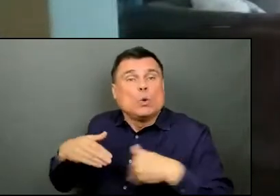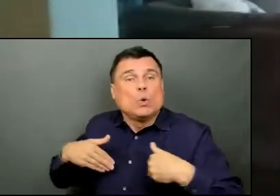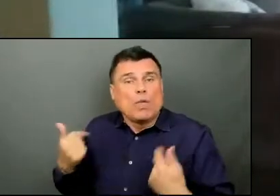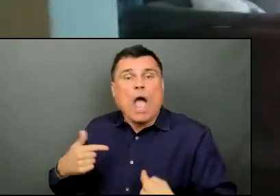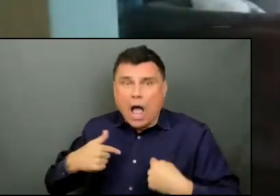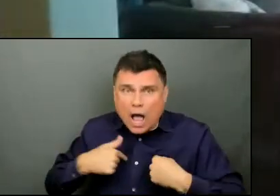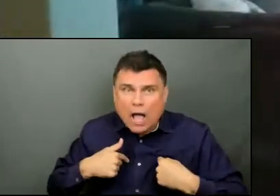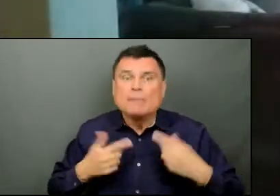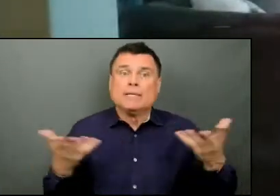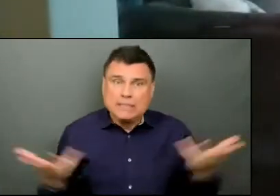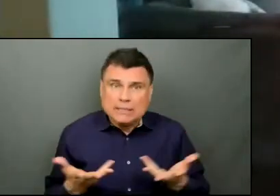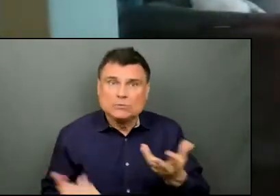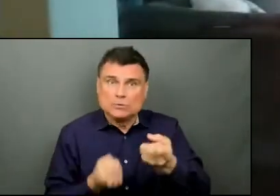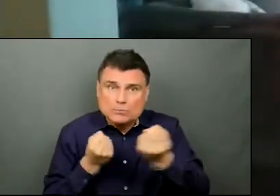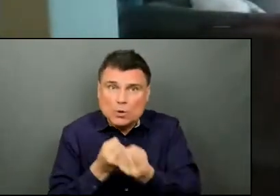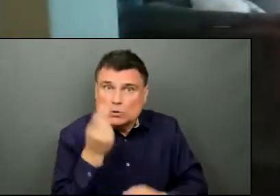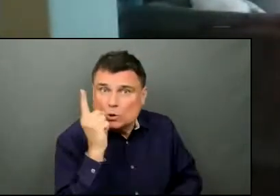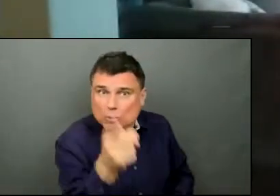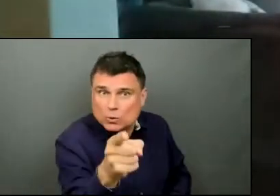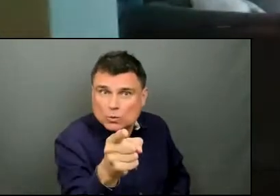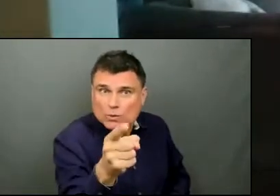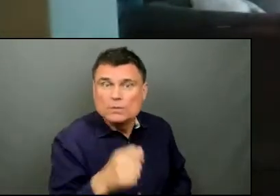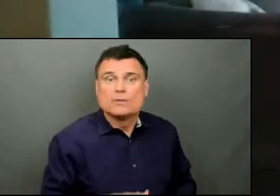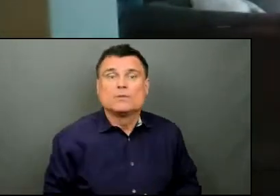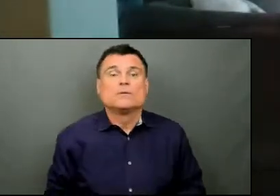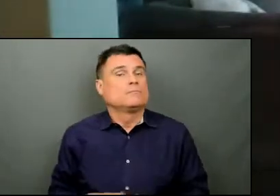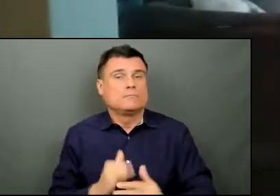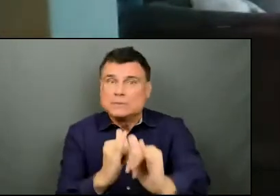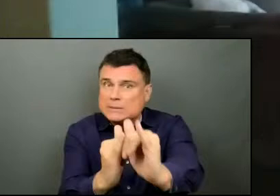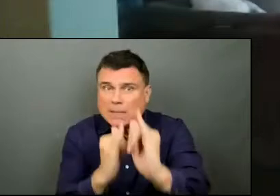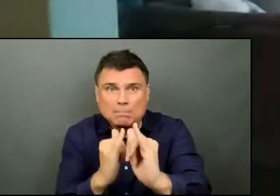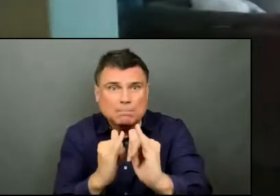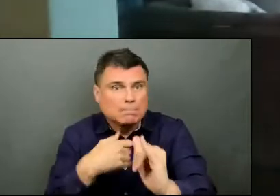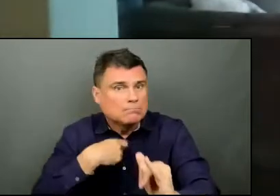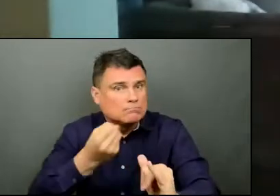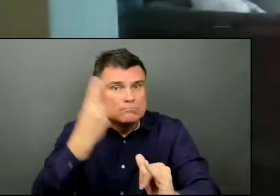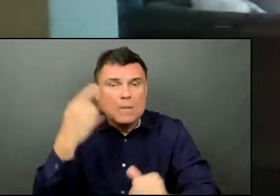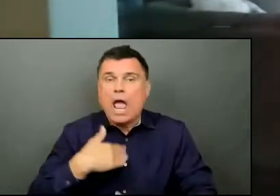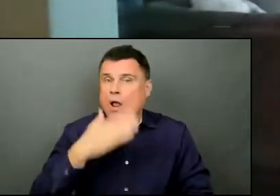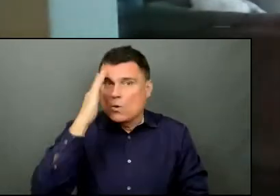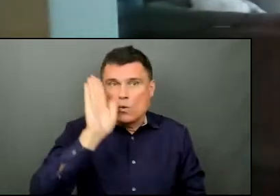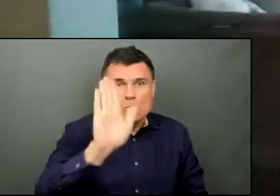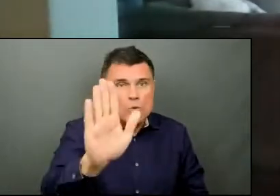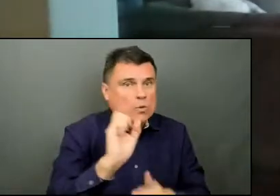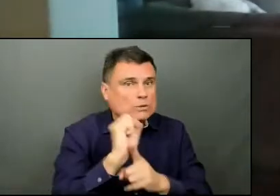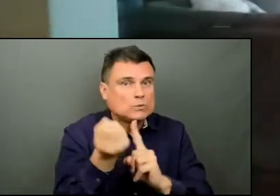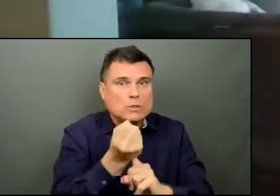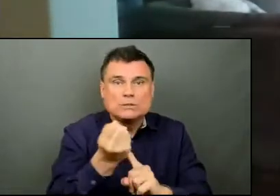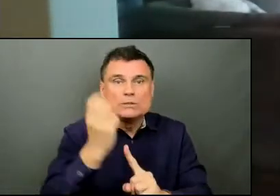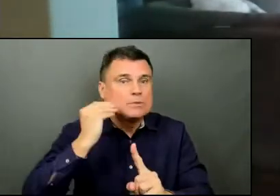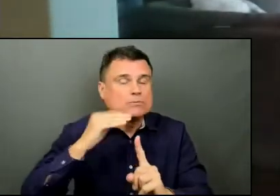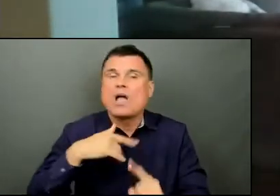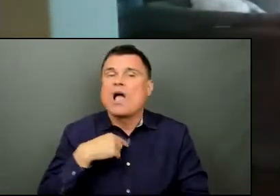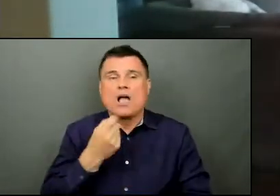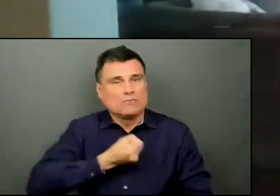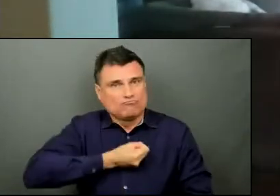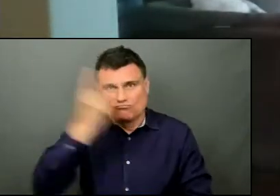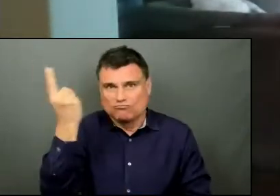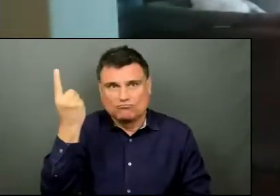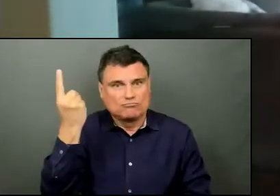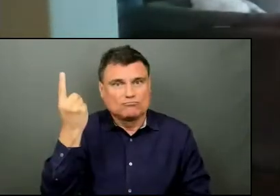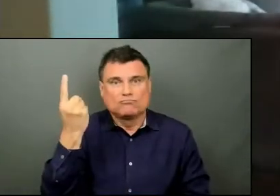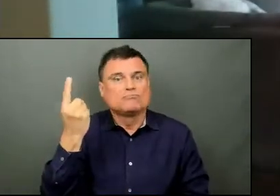am here as your peer. I've been in similar situations. I'm here to help caregivers